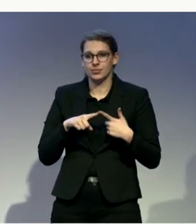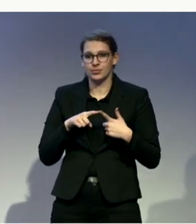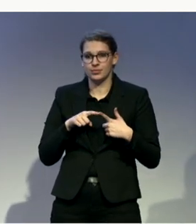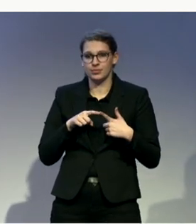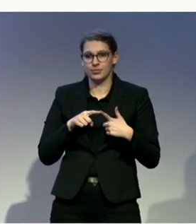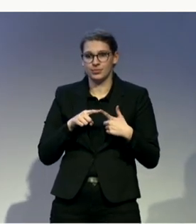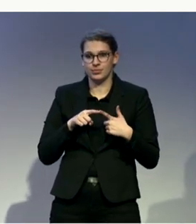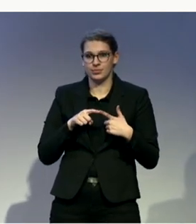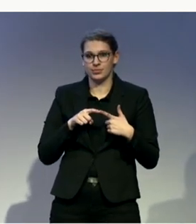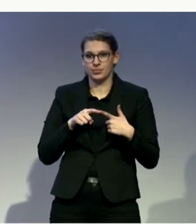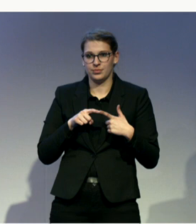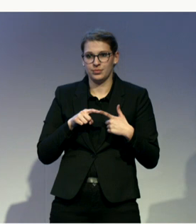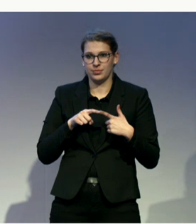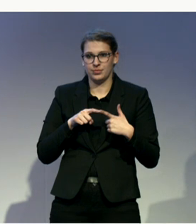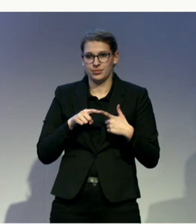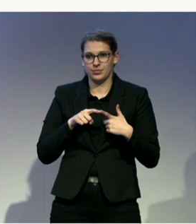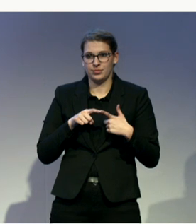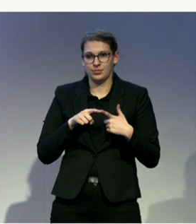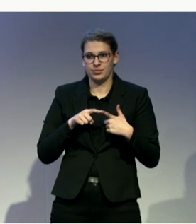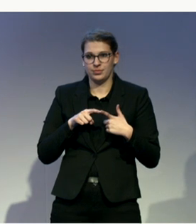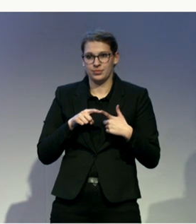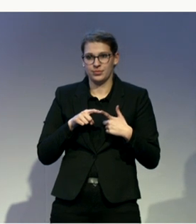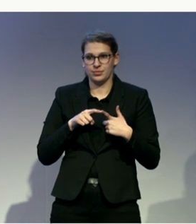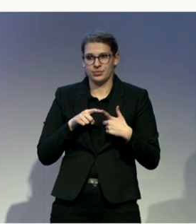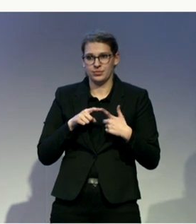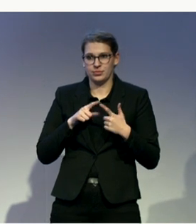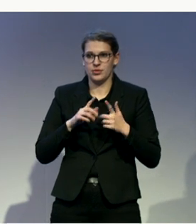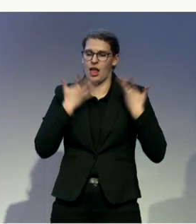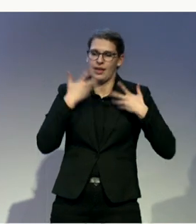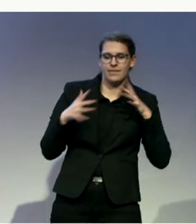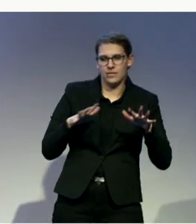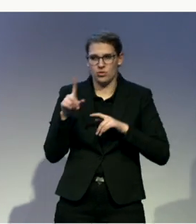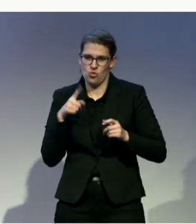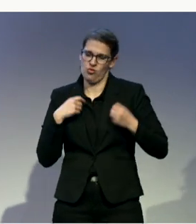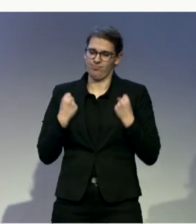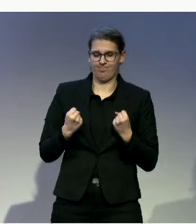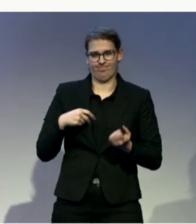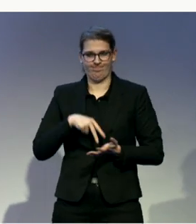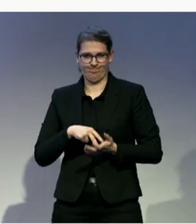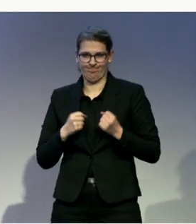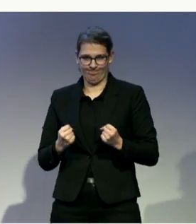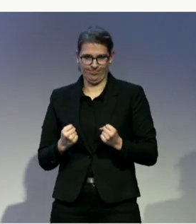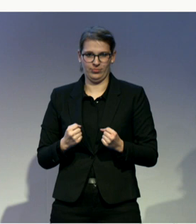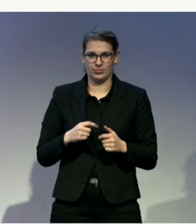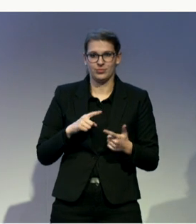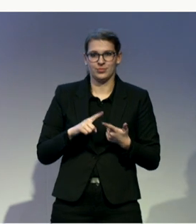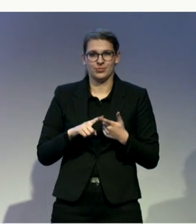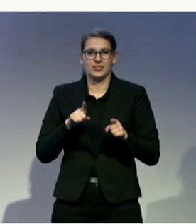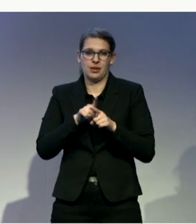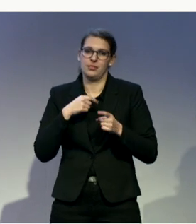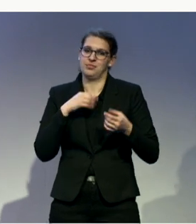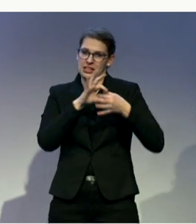legnagyobb önállóság. And the best in the, independent independency. That would be.